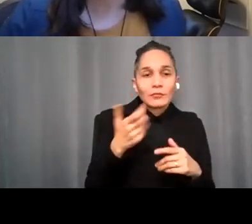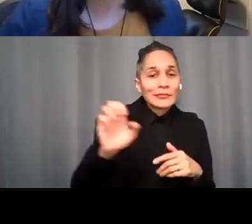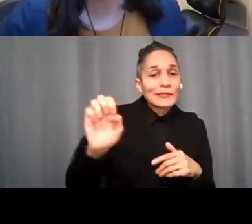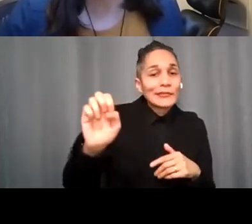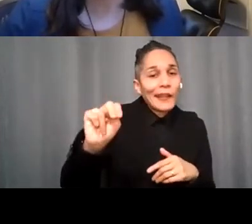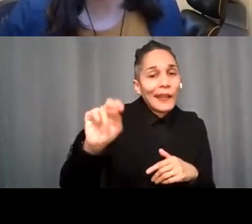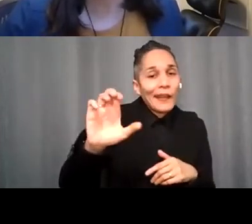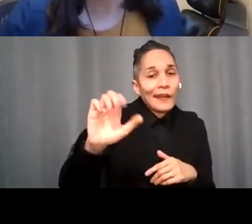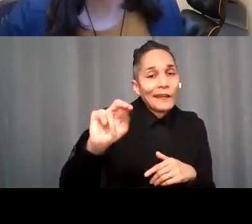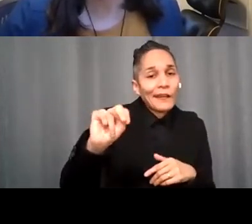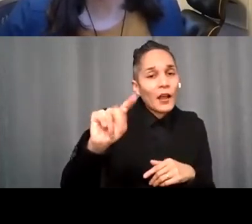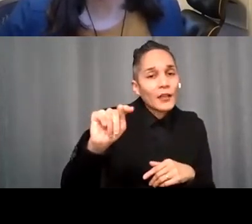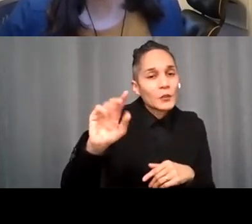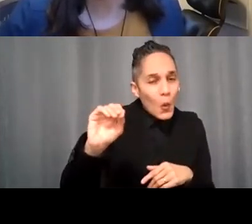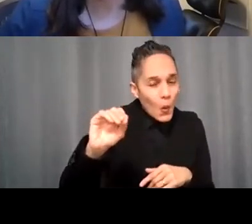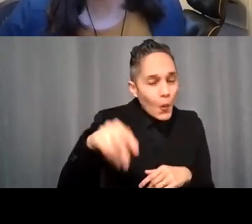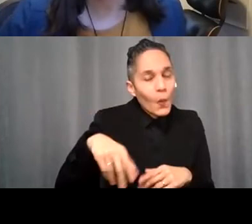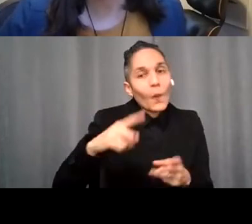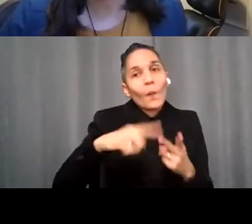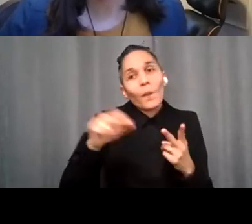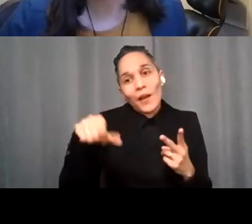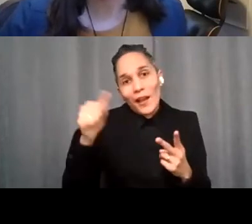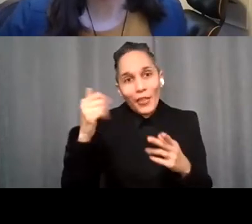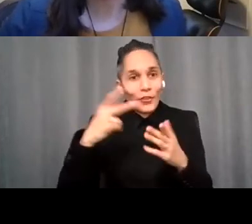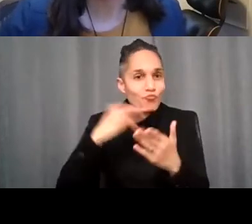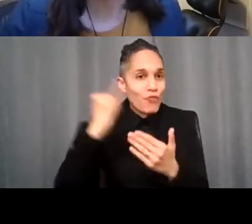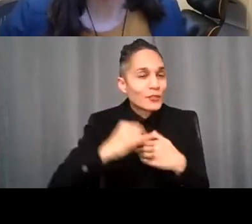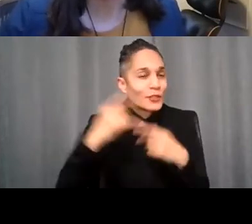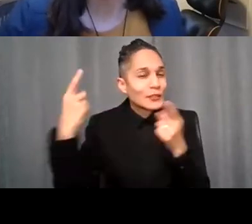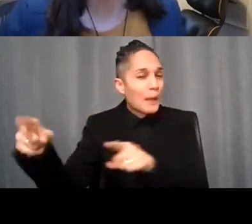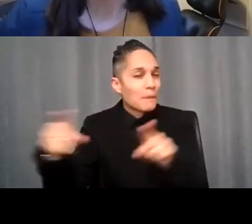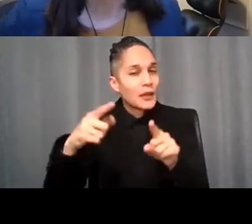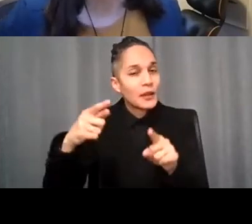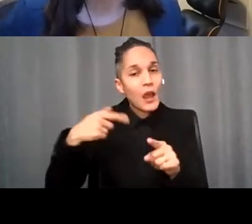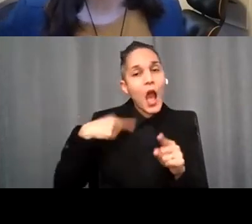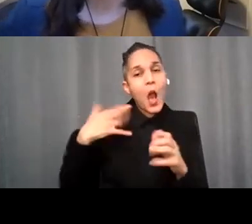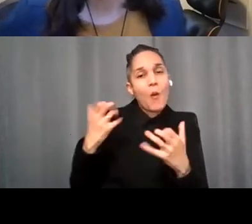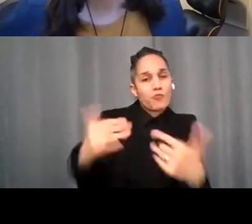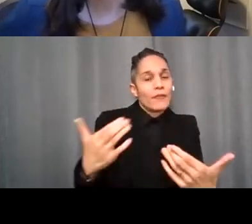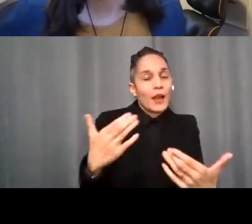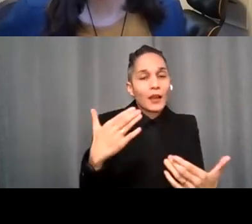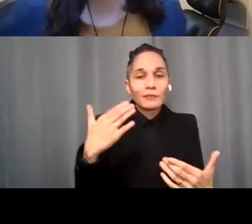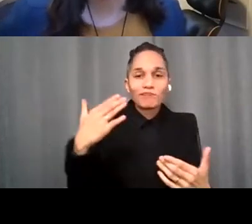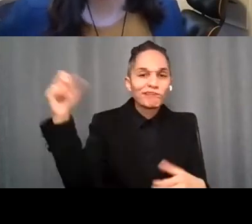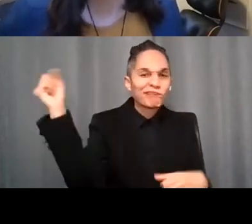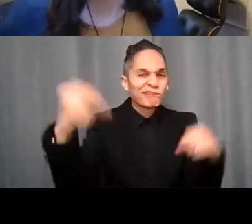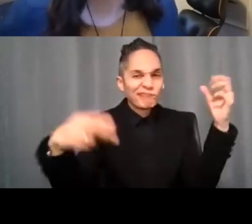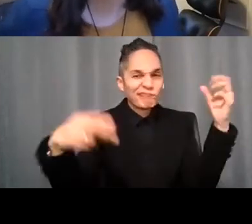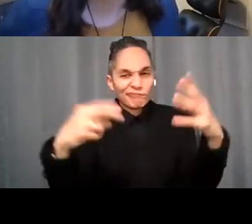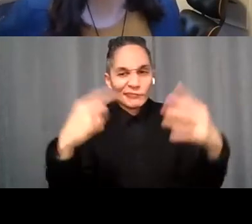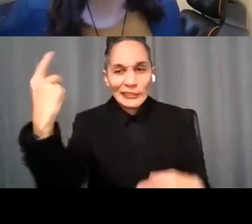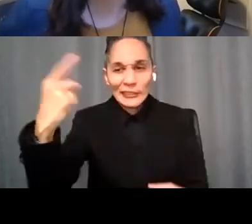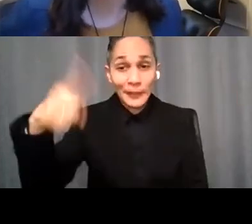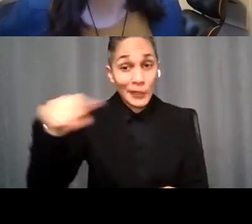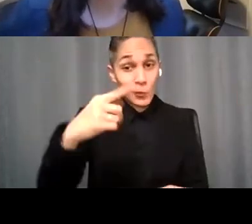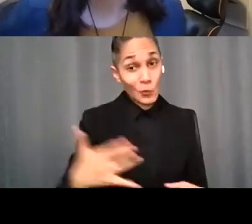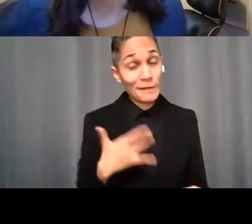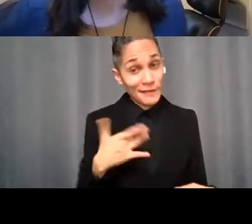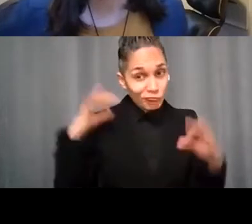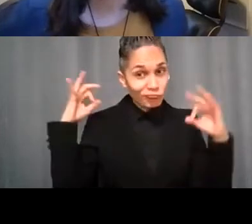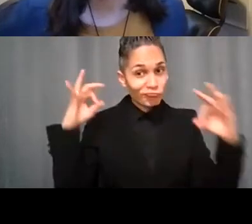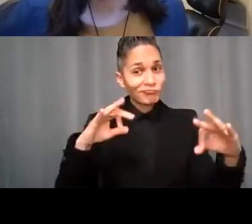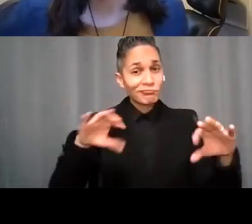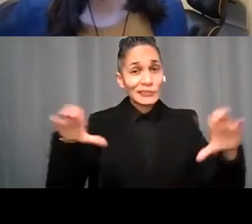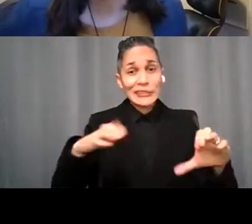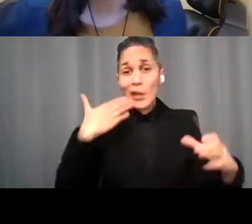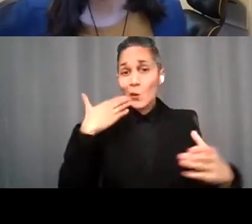obviously, I think, been a lot of other projects out in the world. I just want to give everybody an opportunity to shout out something that they feel was done really